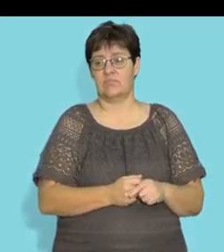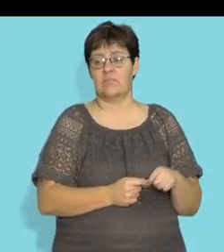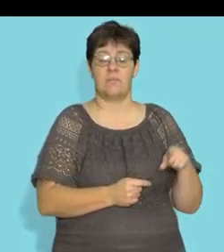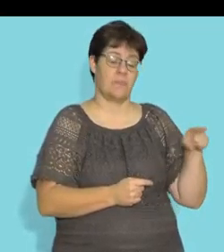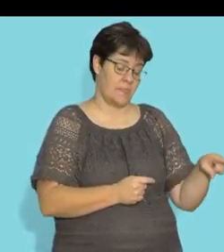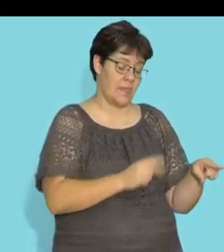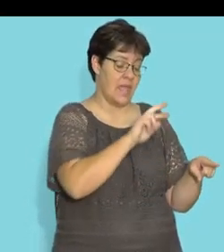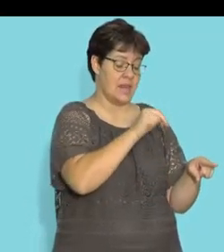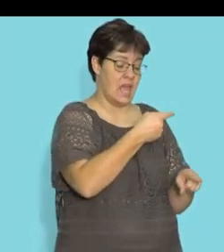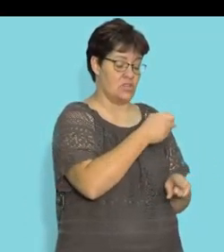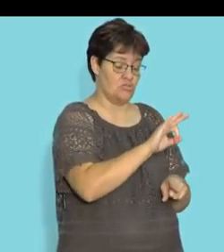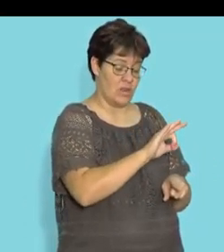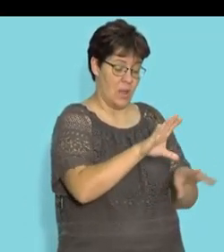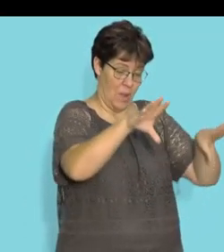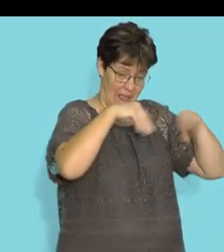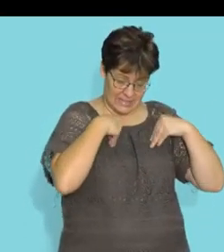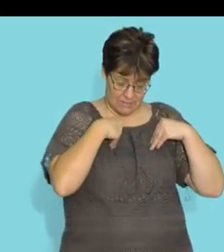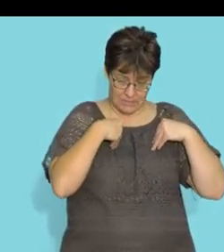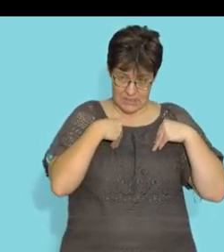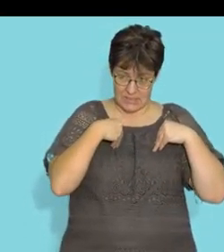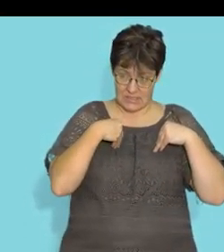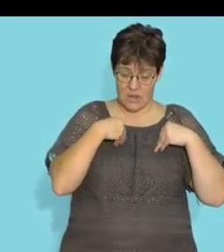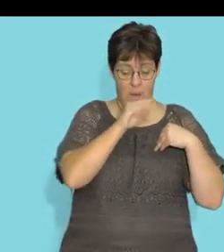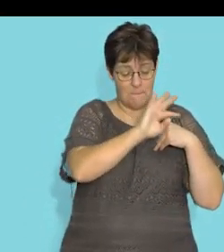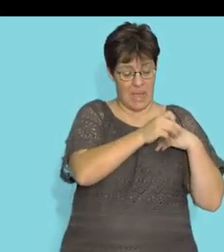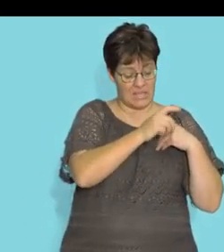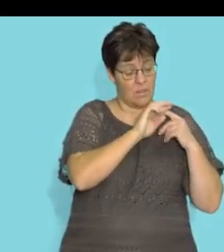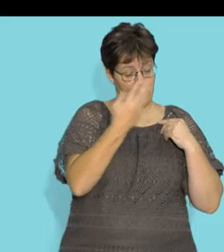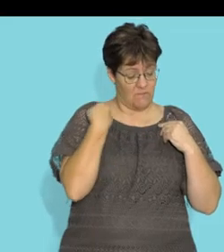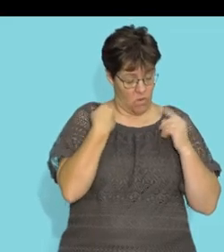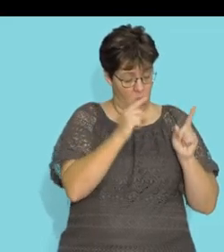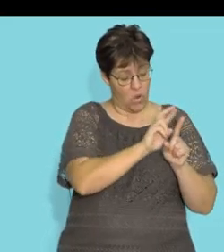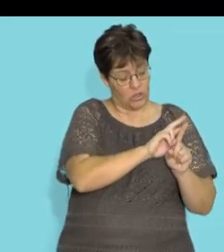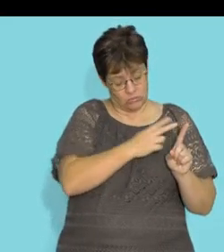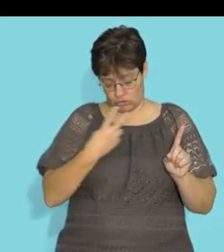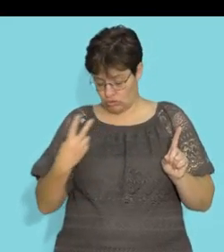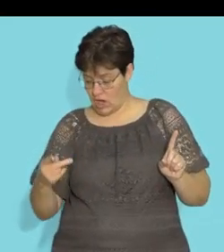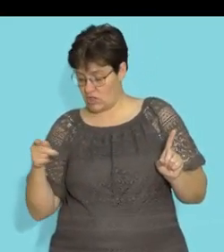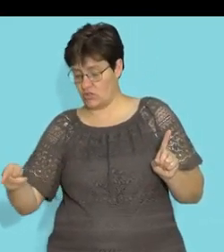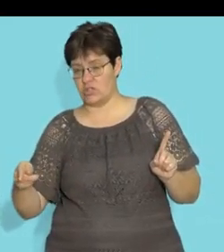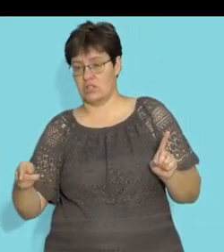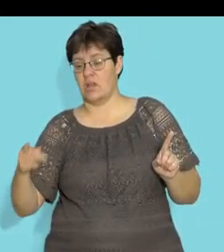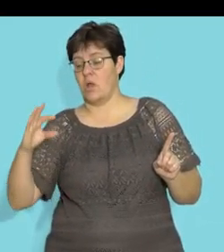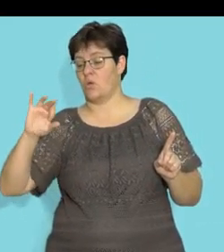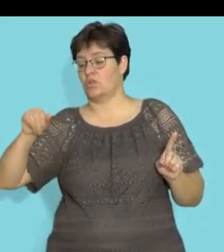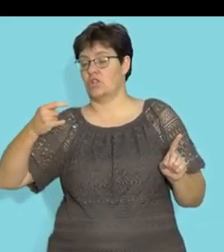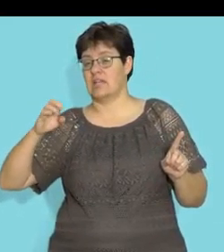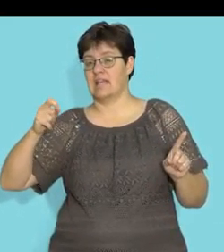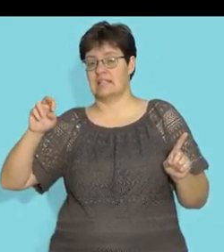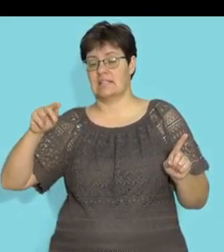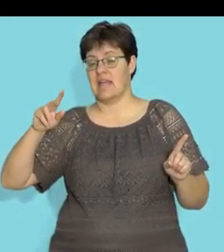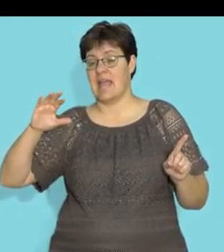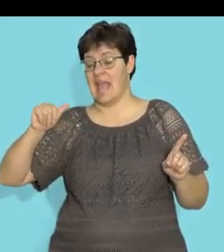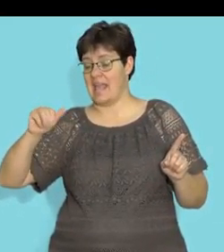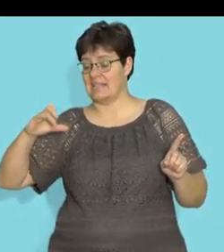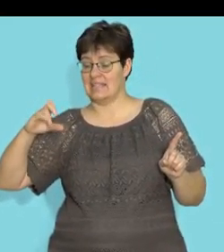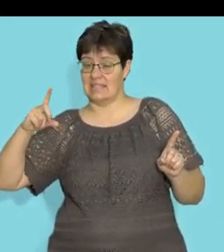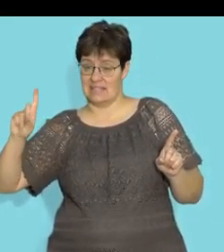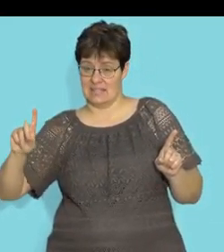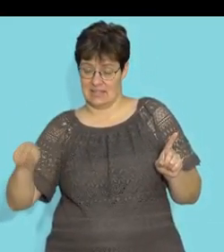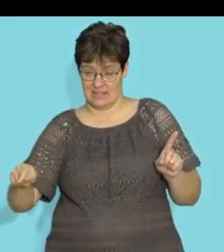this is the conjugate base of the acid in the forward reaction. Sorry, the conjugate base